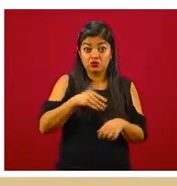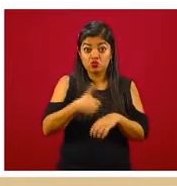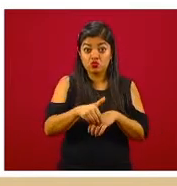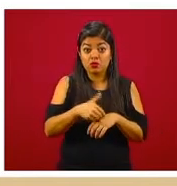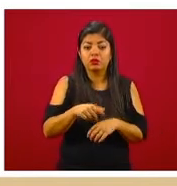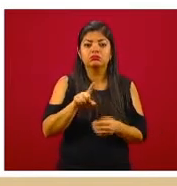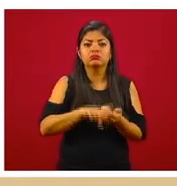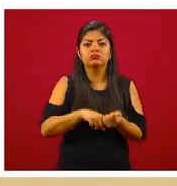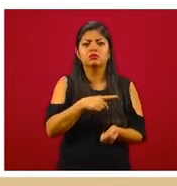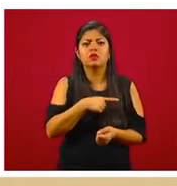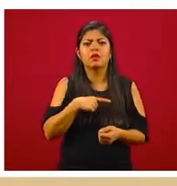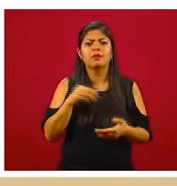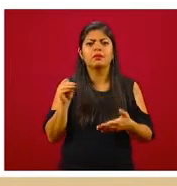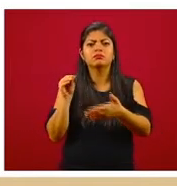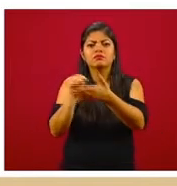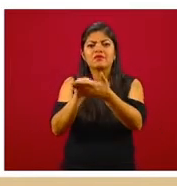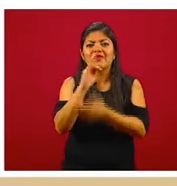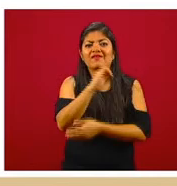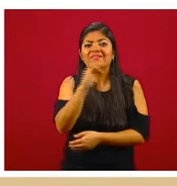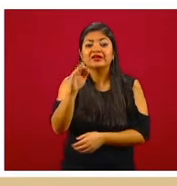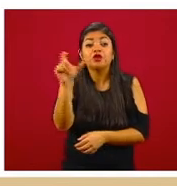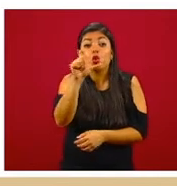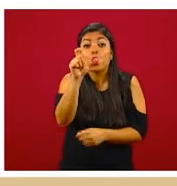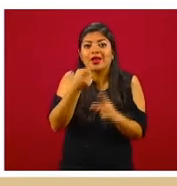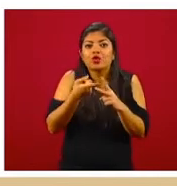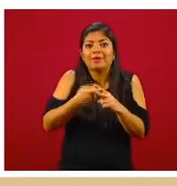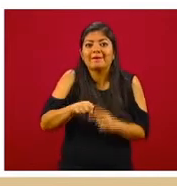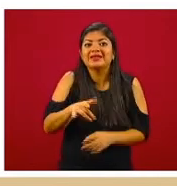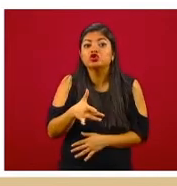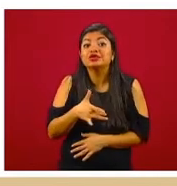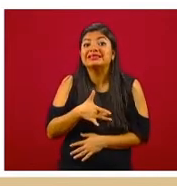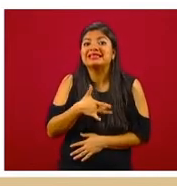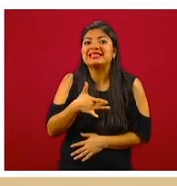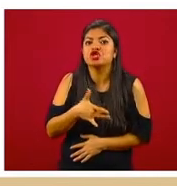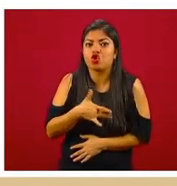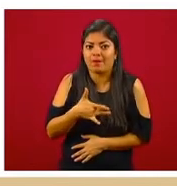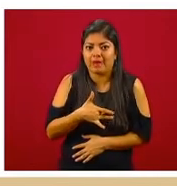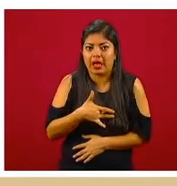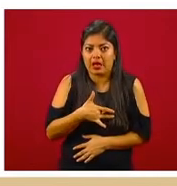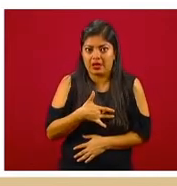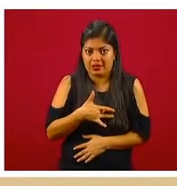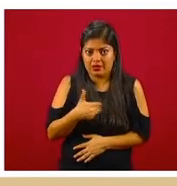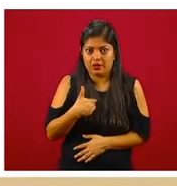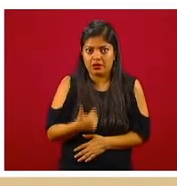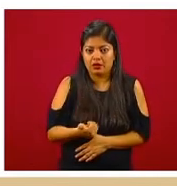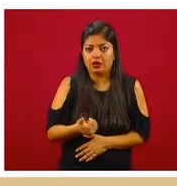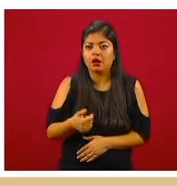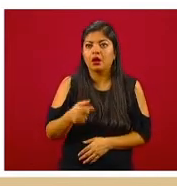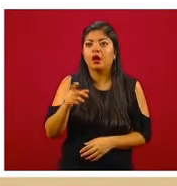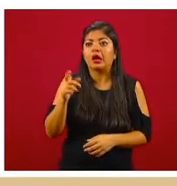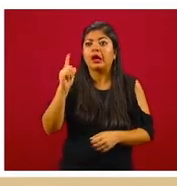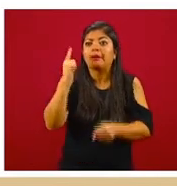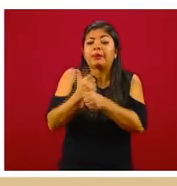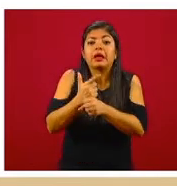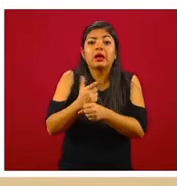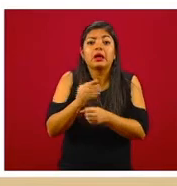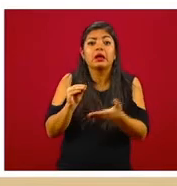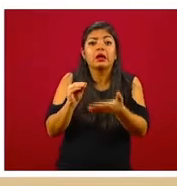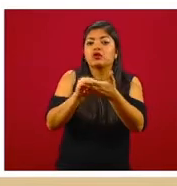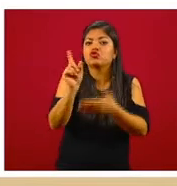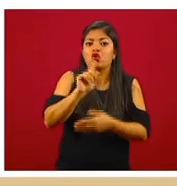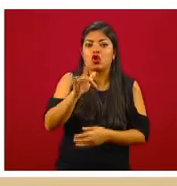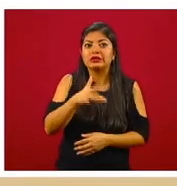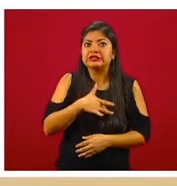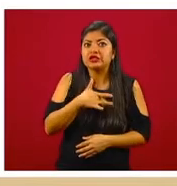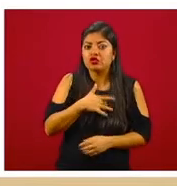to our se death pone en rate la fecha chart. en Every donde person empezaron sus which is síntomas. represented in the Y como hemos numbers, dicho, we write de down acuerdo the al name, tiempo que the date tarde la in which persona